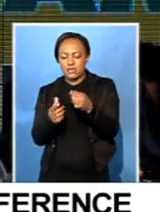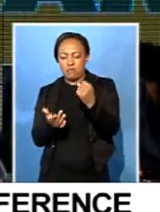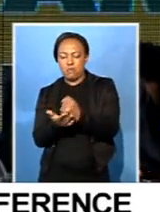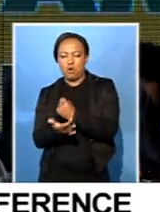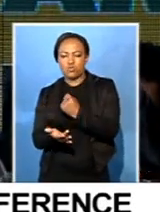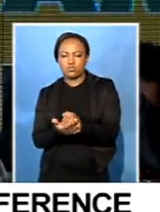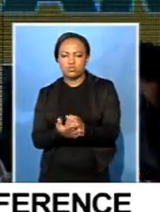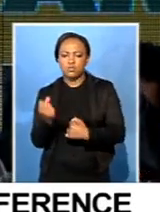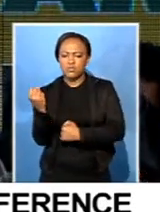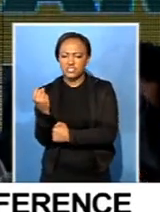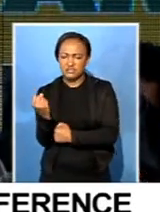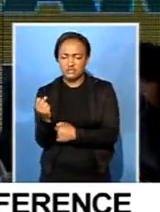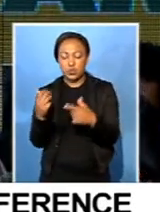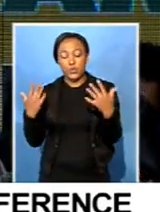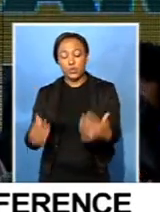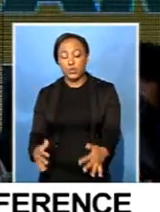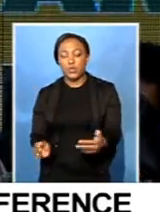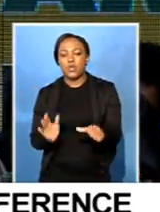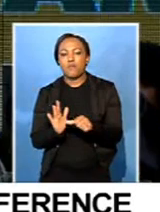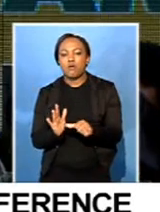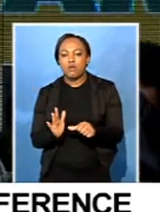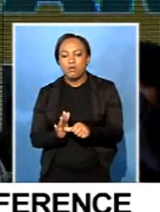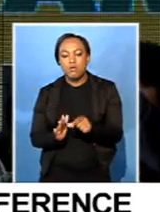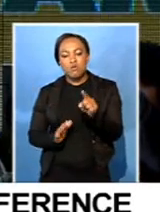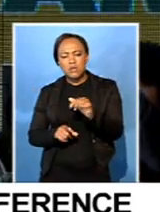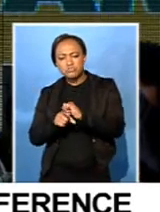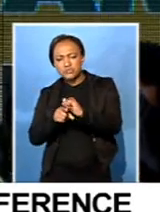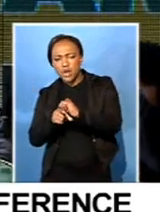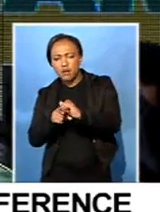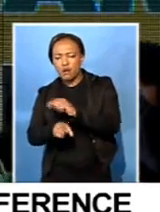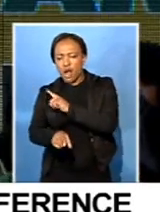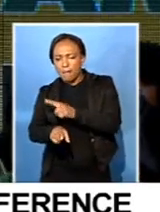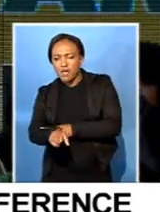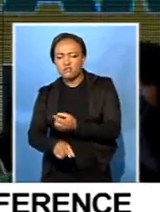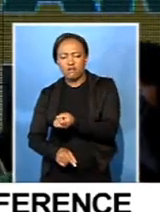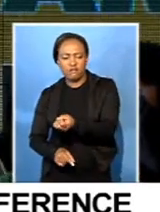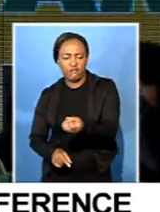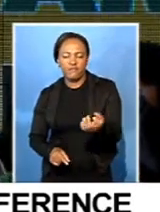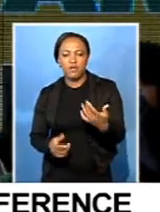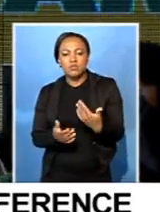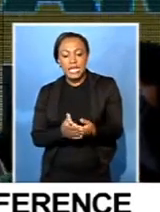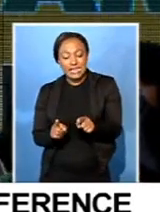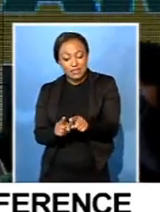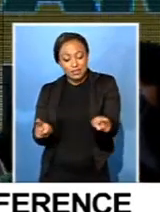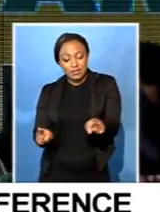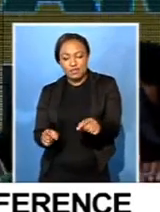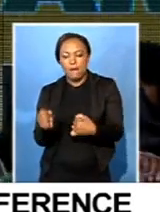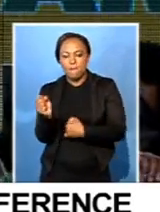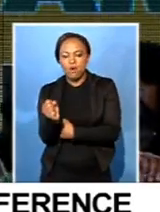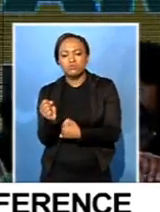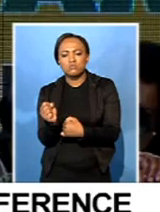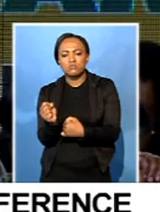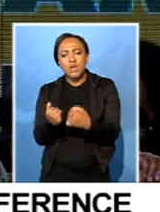also important, and to give it capacity so that it can distribute